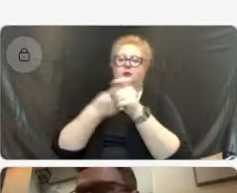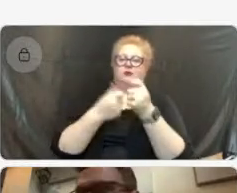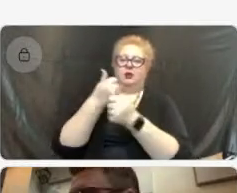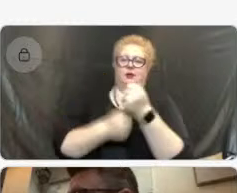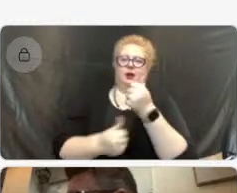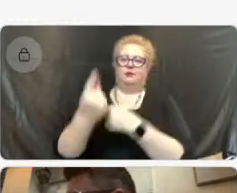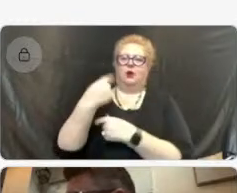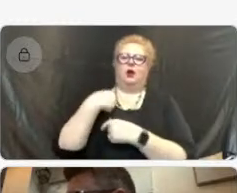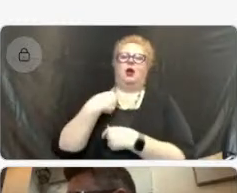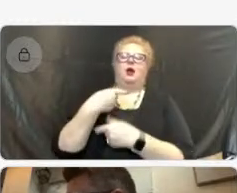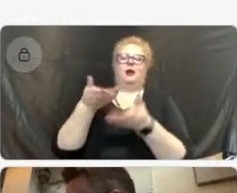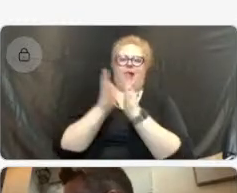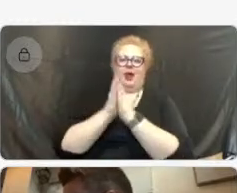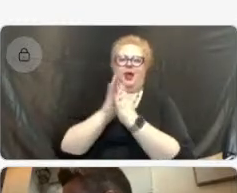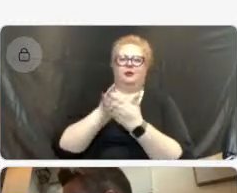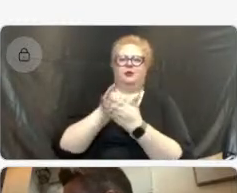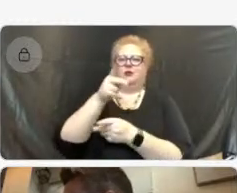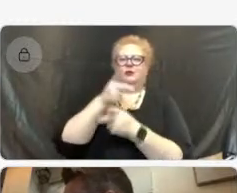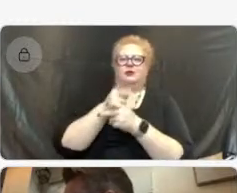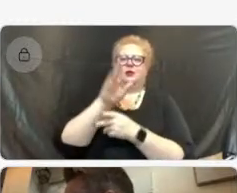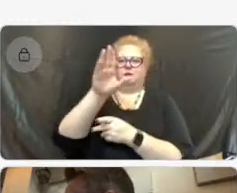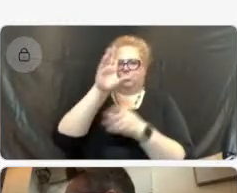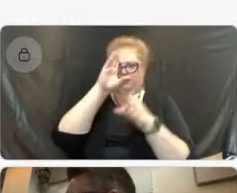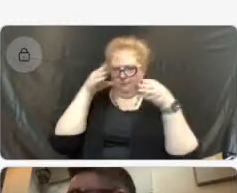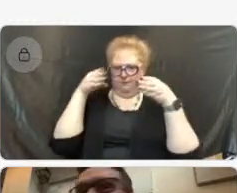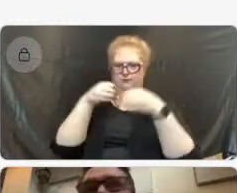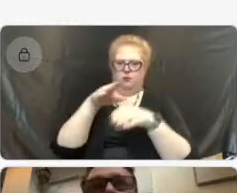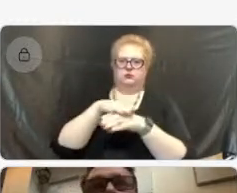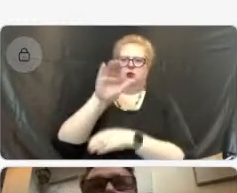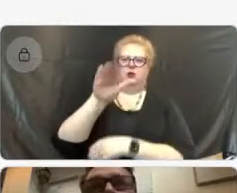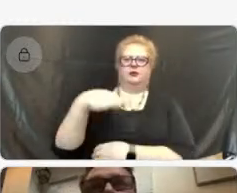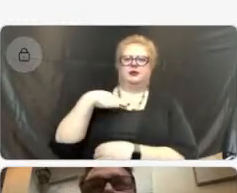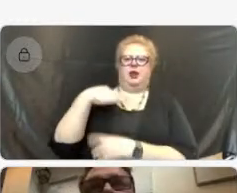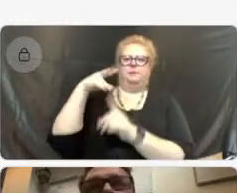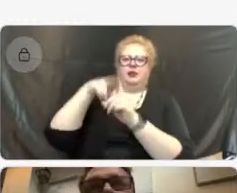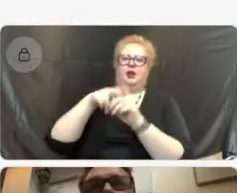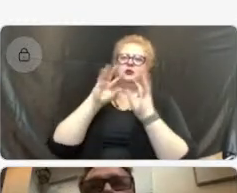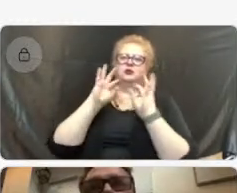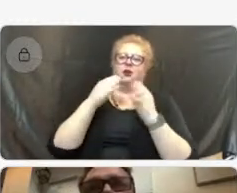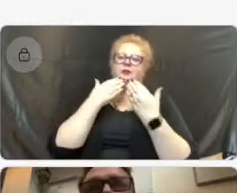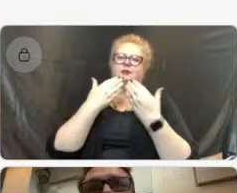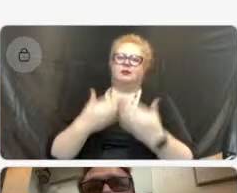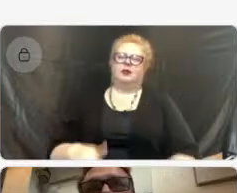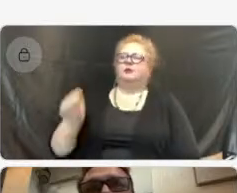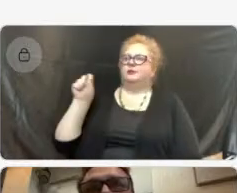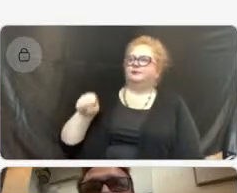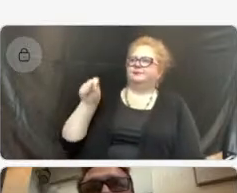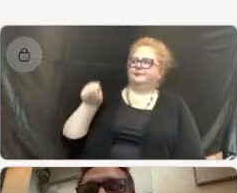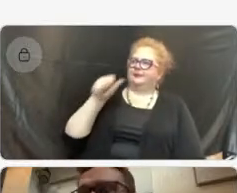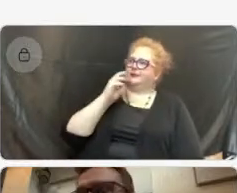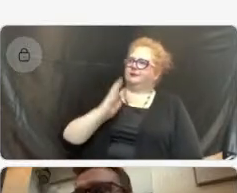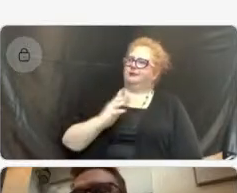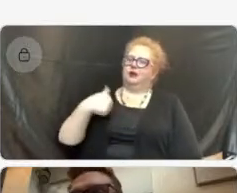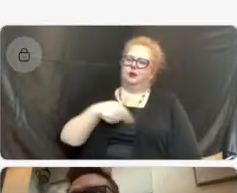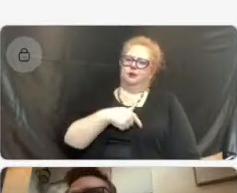that you keep your focus on the application. Thank you. Yes, ma'am. I think we are. So with that said,